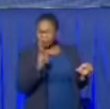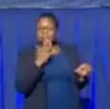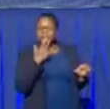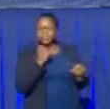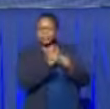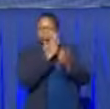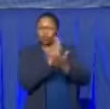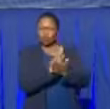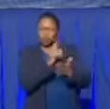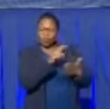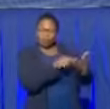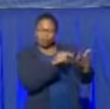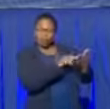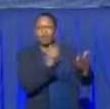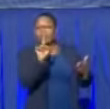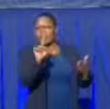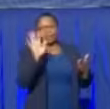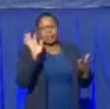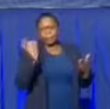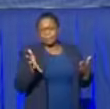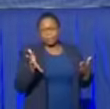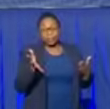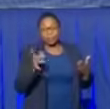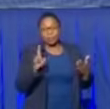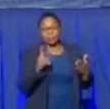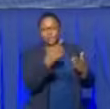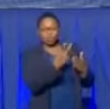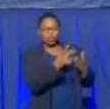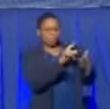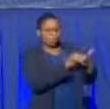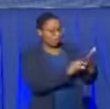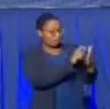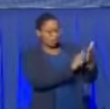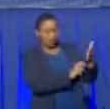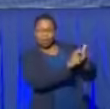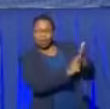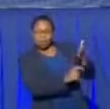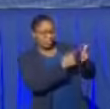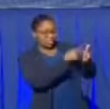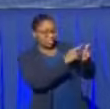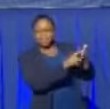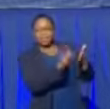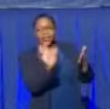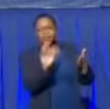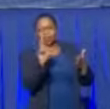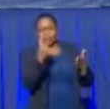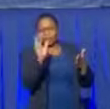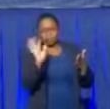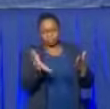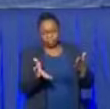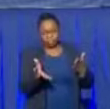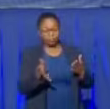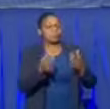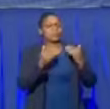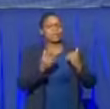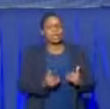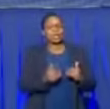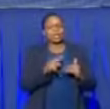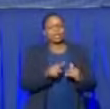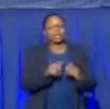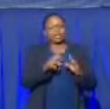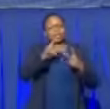mark against a single party. The second will be a regional ballot for seats in the National Assembly.